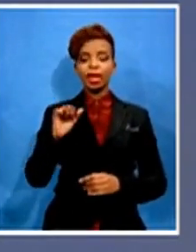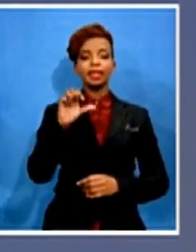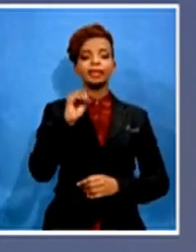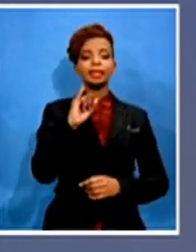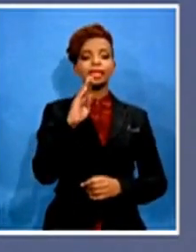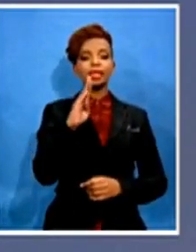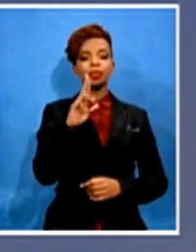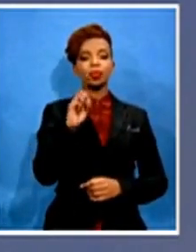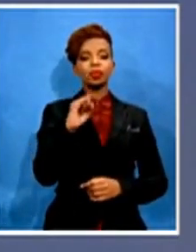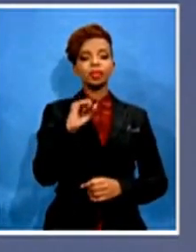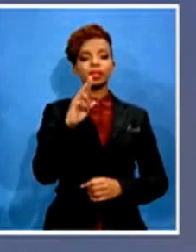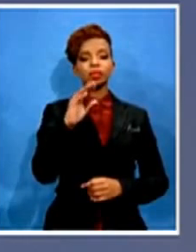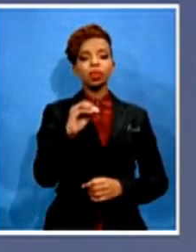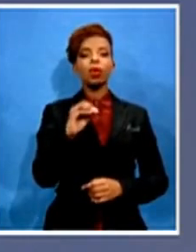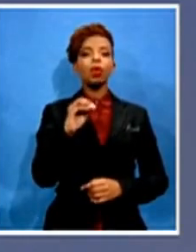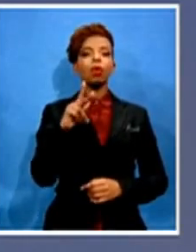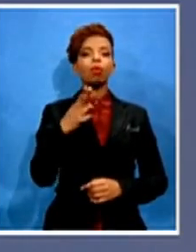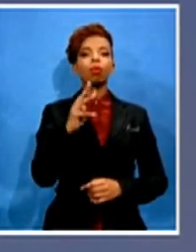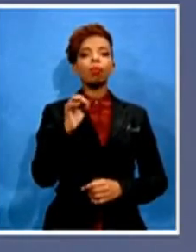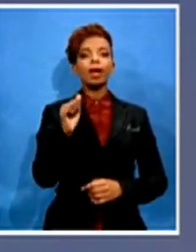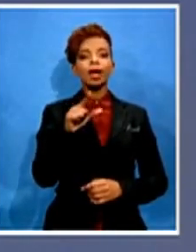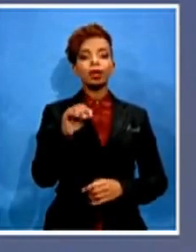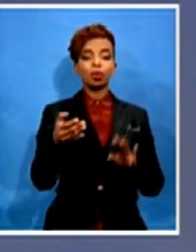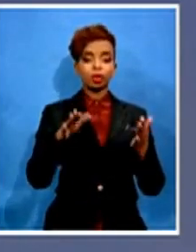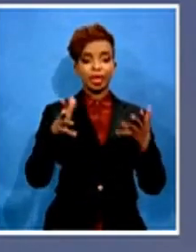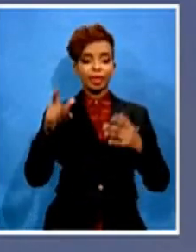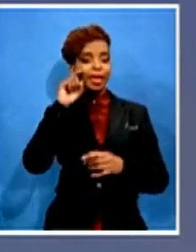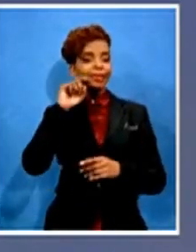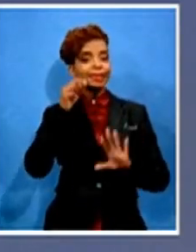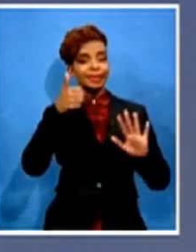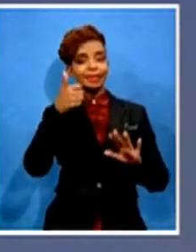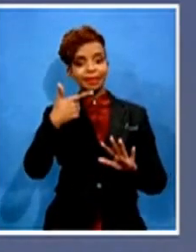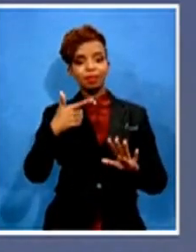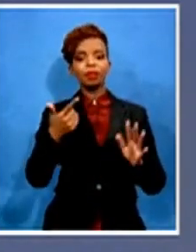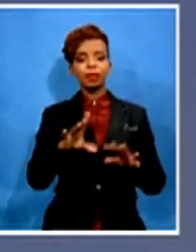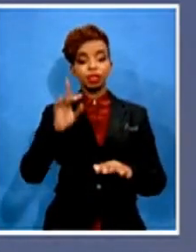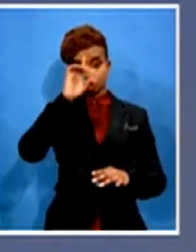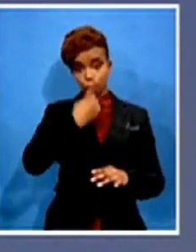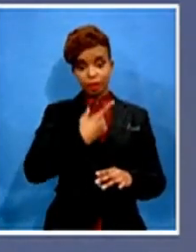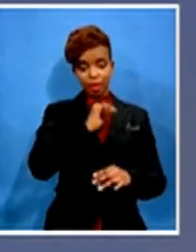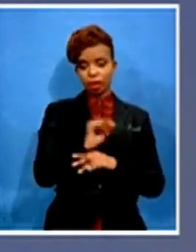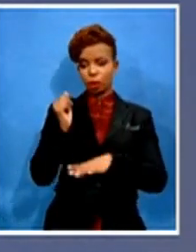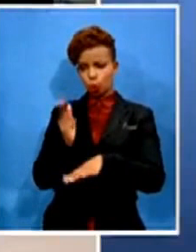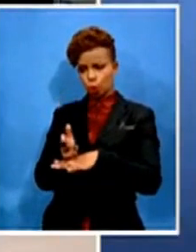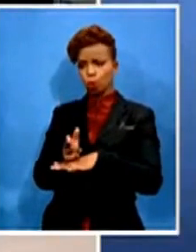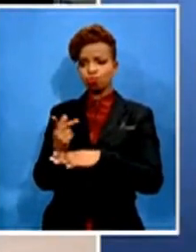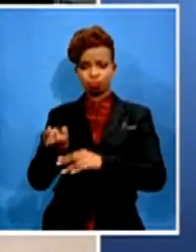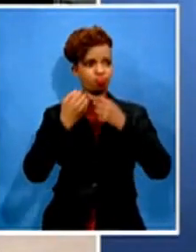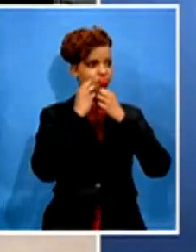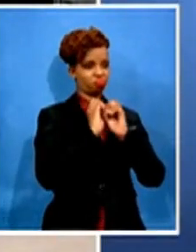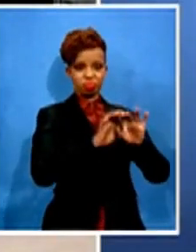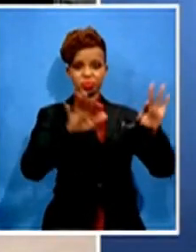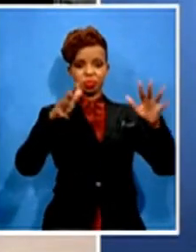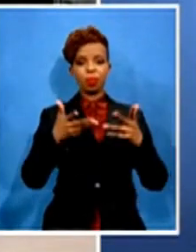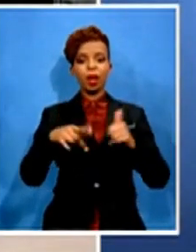media how he had been kept and died in a makeshift shelter in the hospital's parking lot. For more on that story, let's cross to our